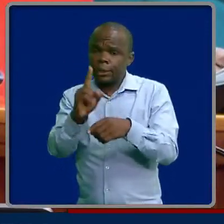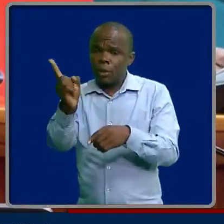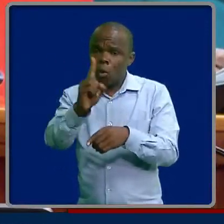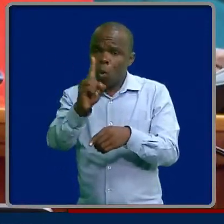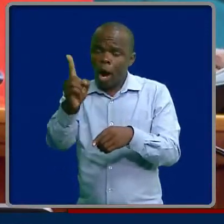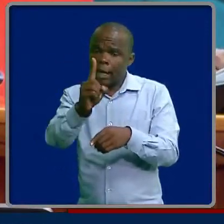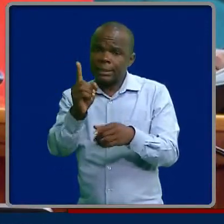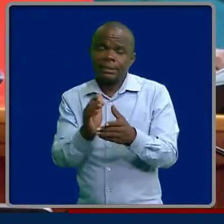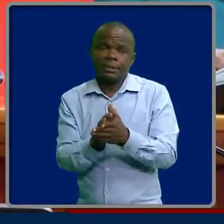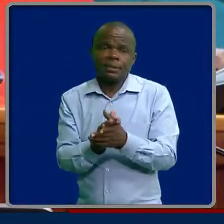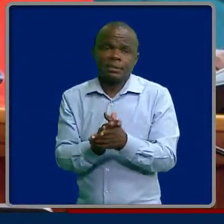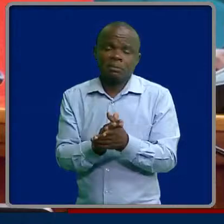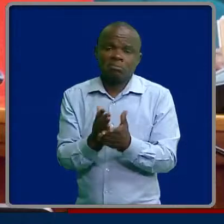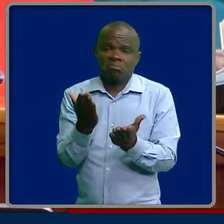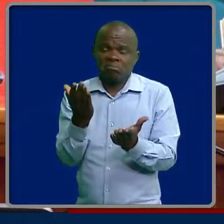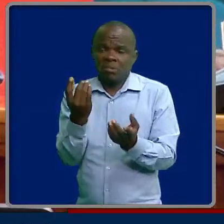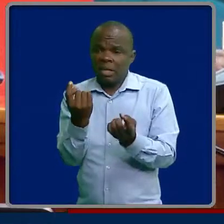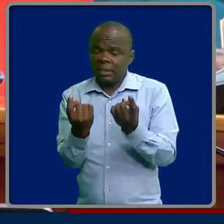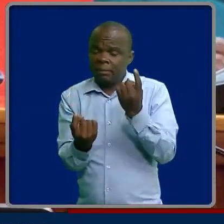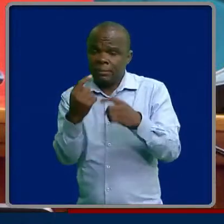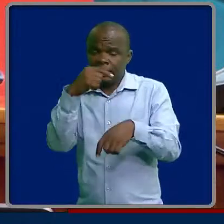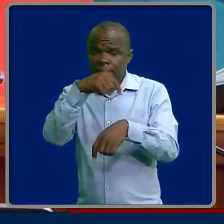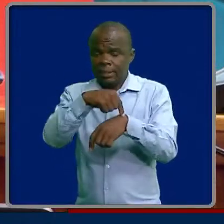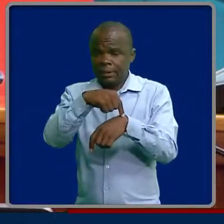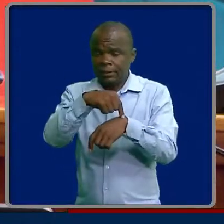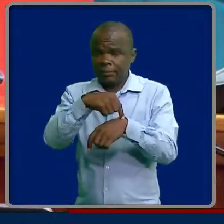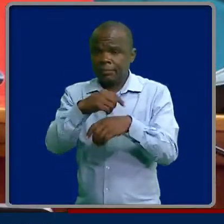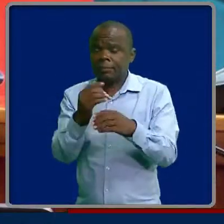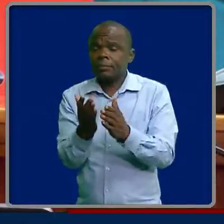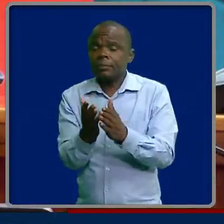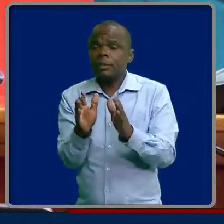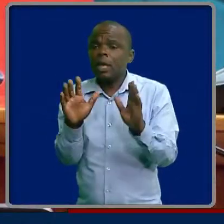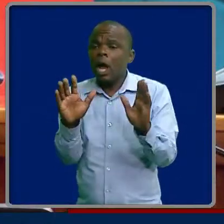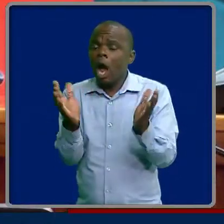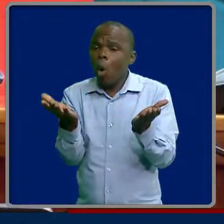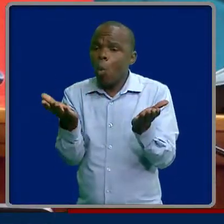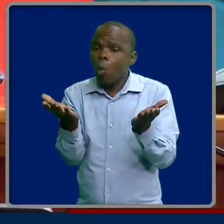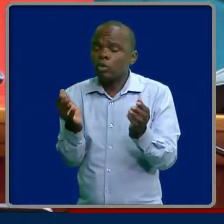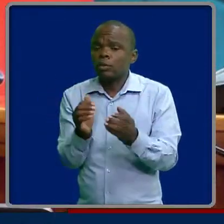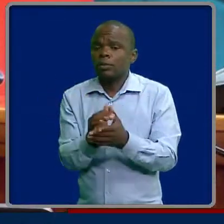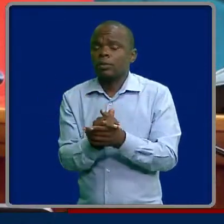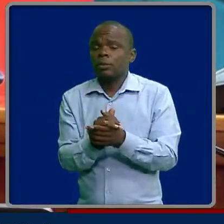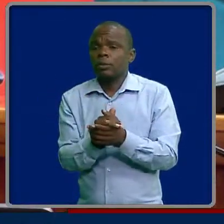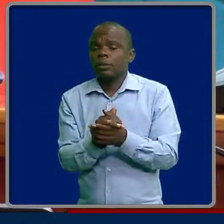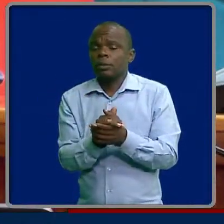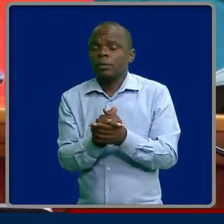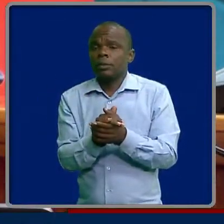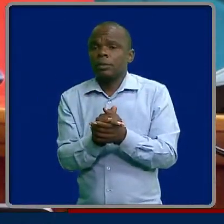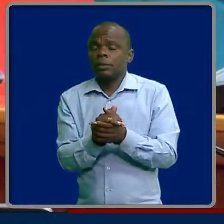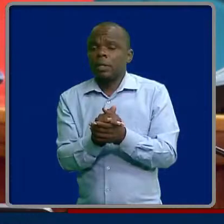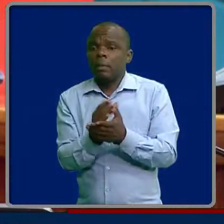kungaba khona mhlambe ma exceptions lathinte. Atawudilishwa